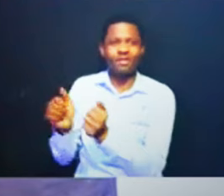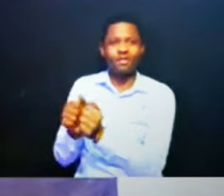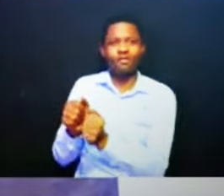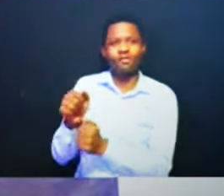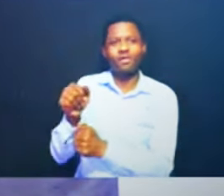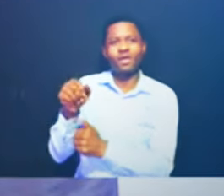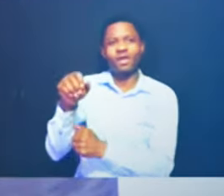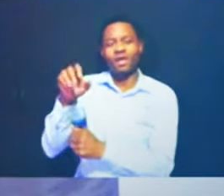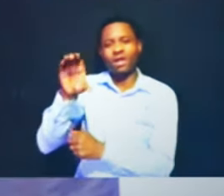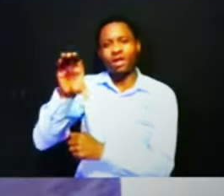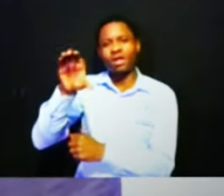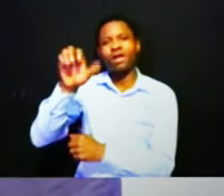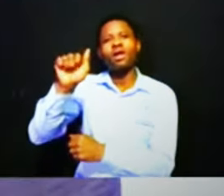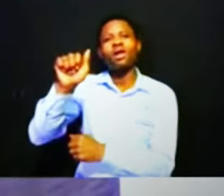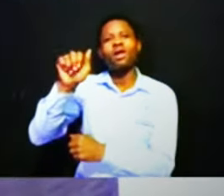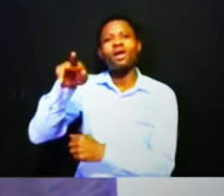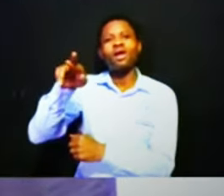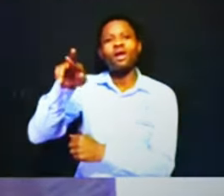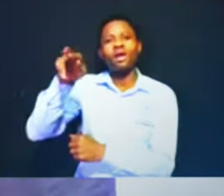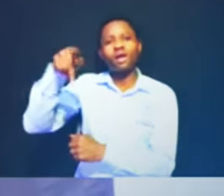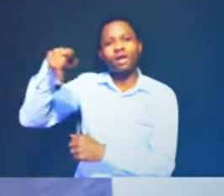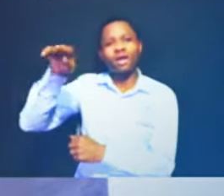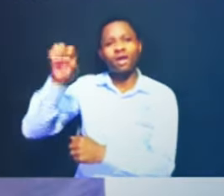scroll, especially the